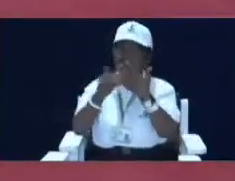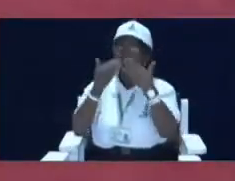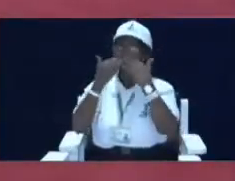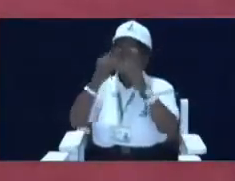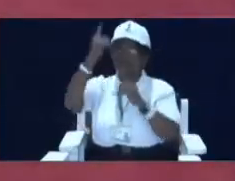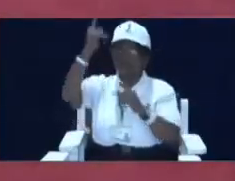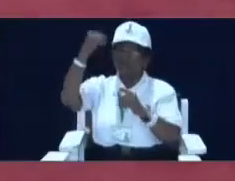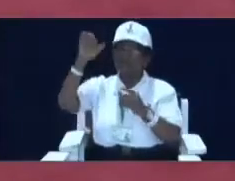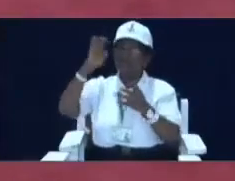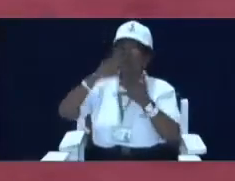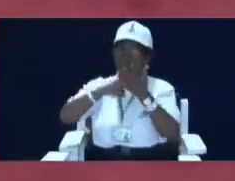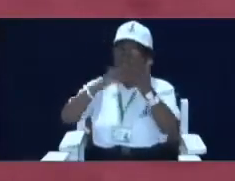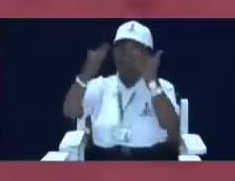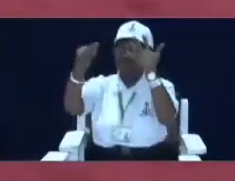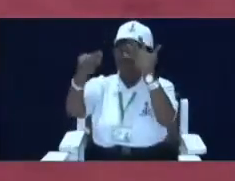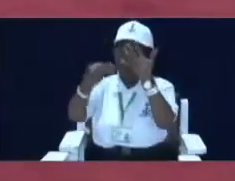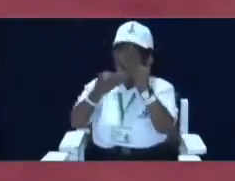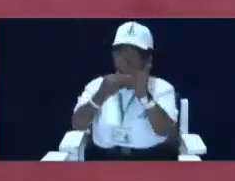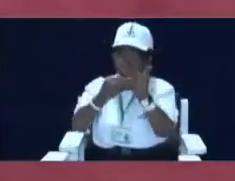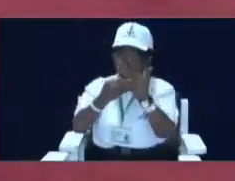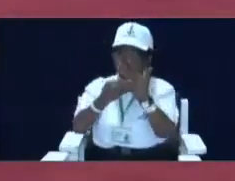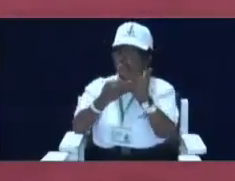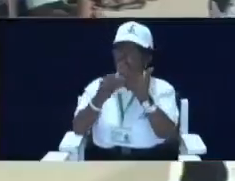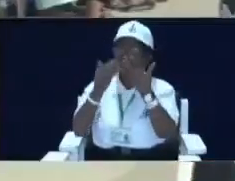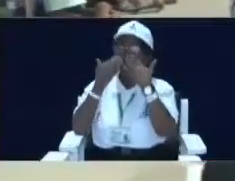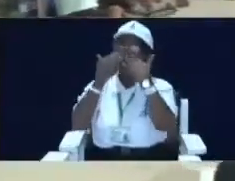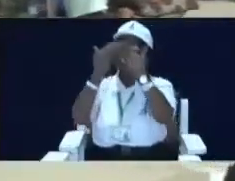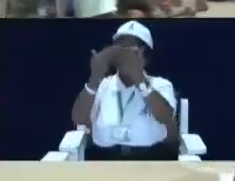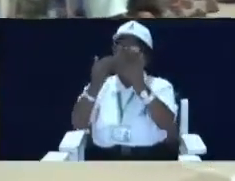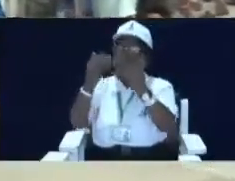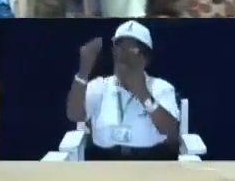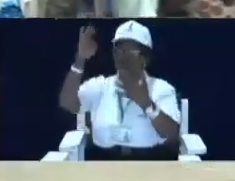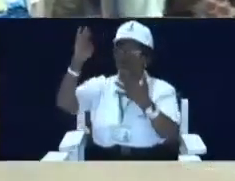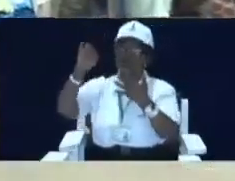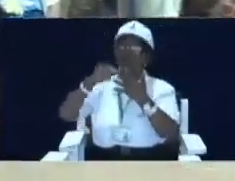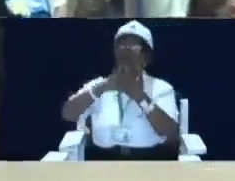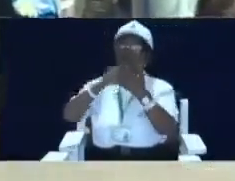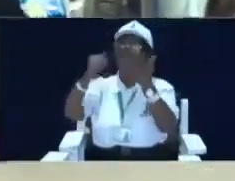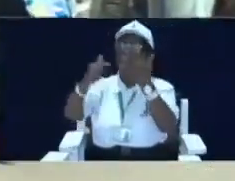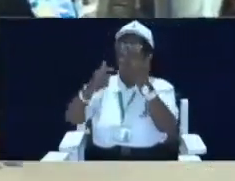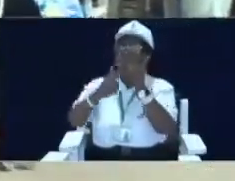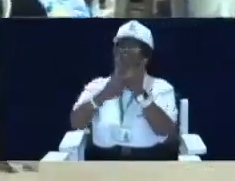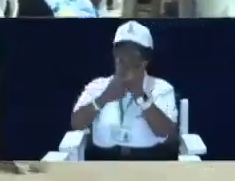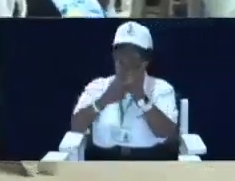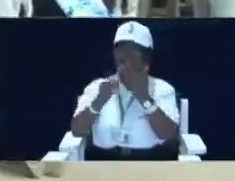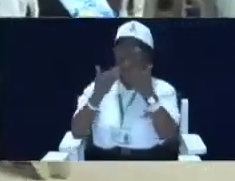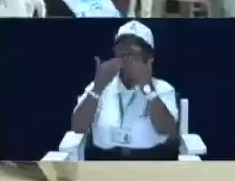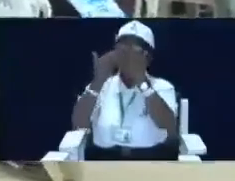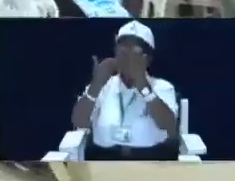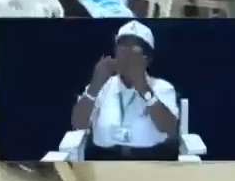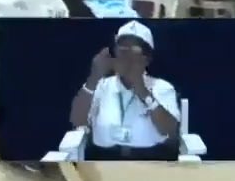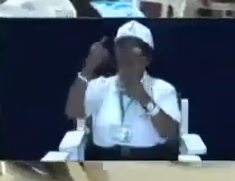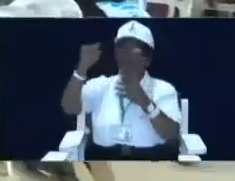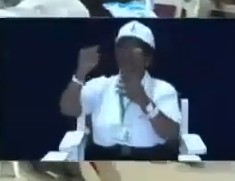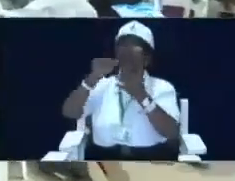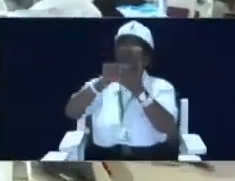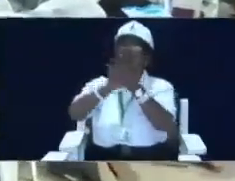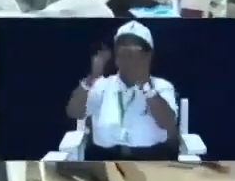Thank you for February. Thank you for March. Thank you for